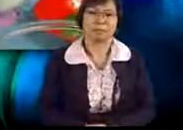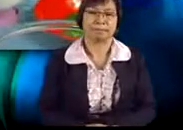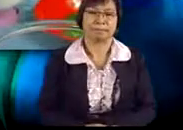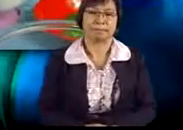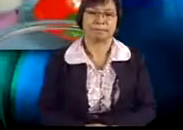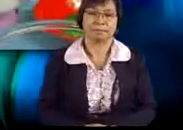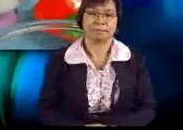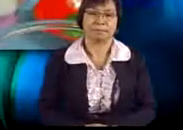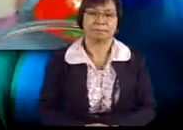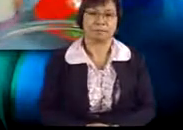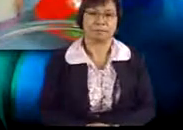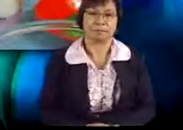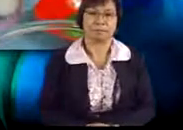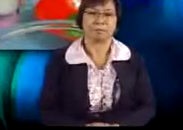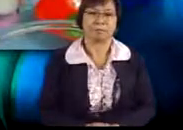1,